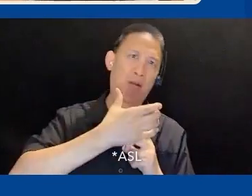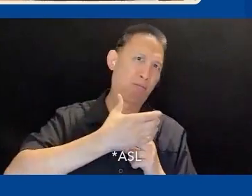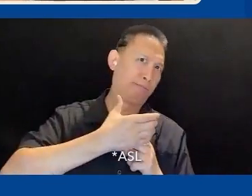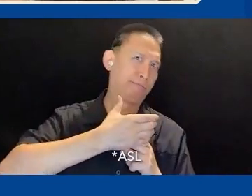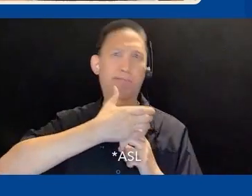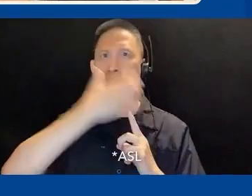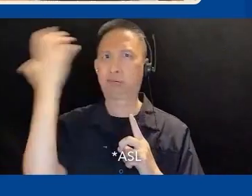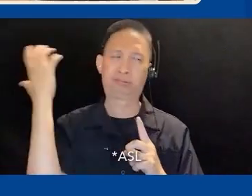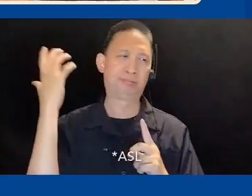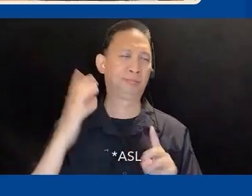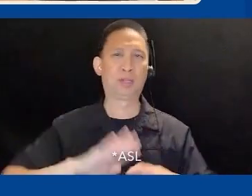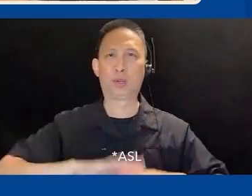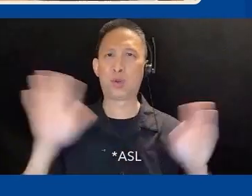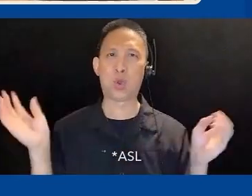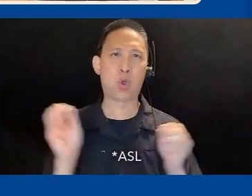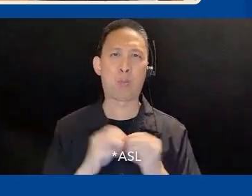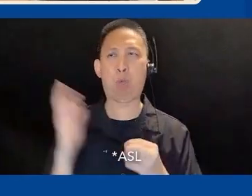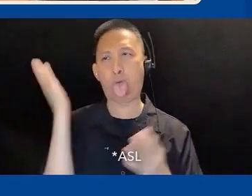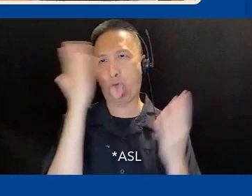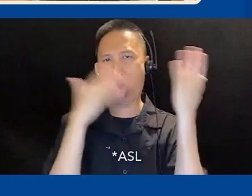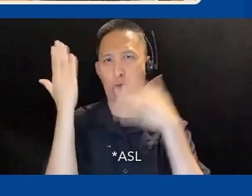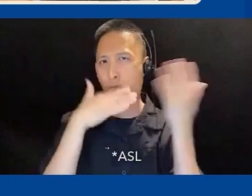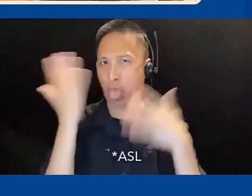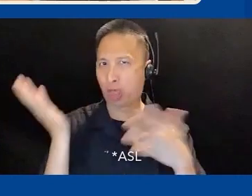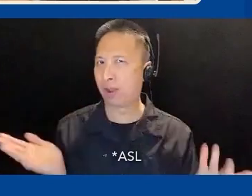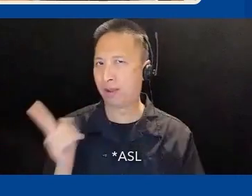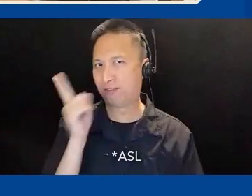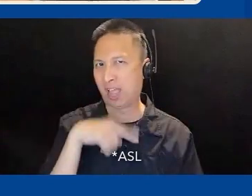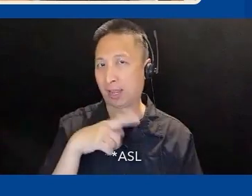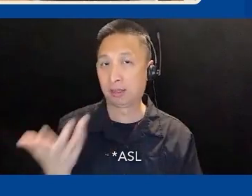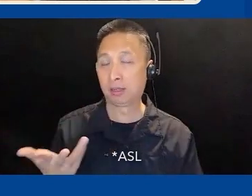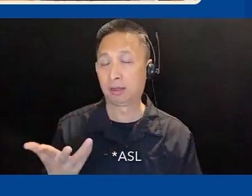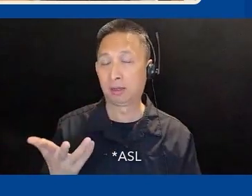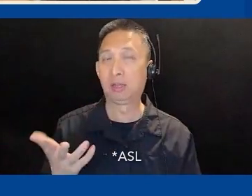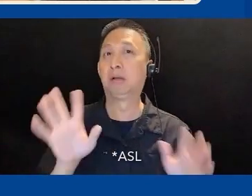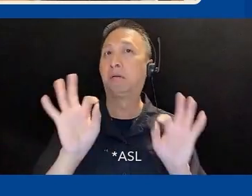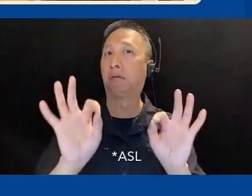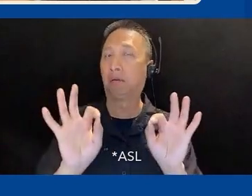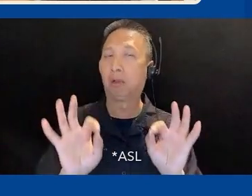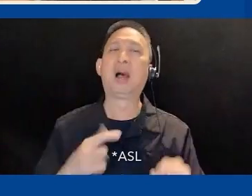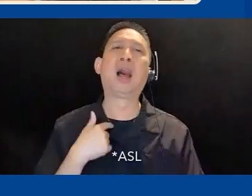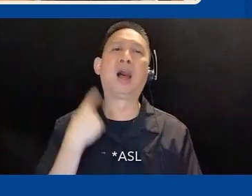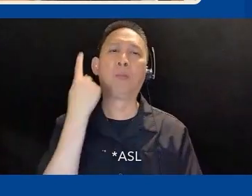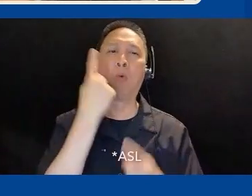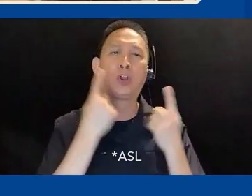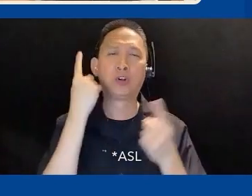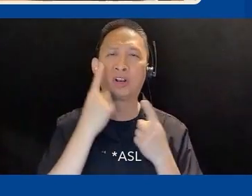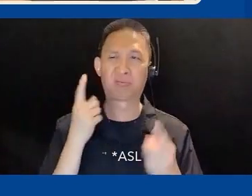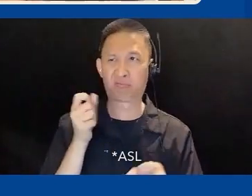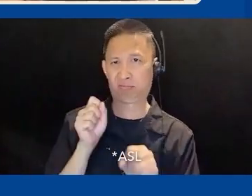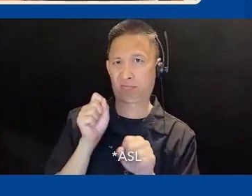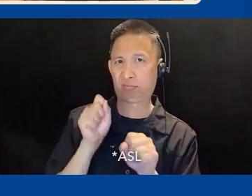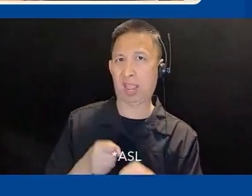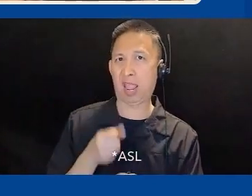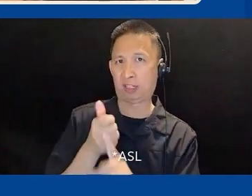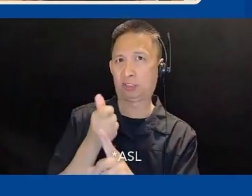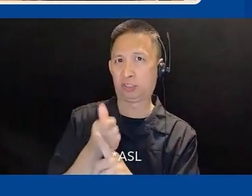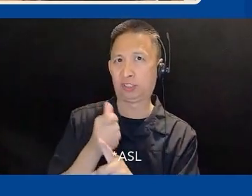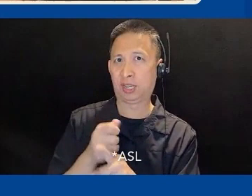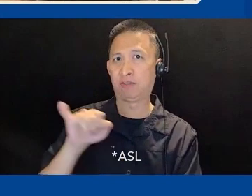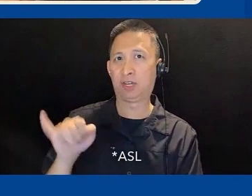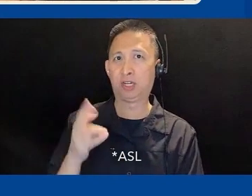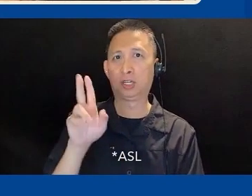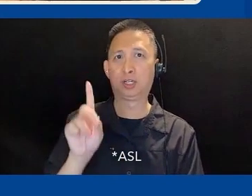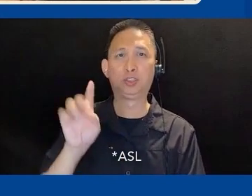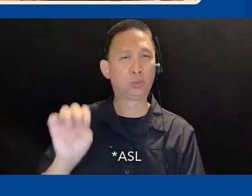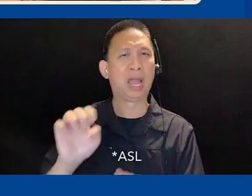stripping away everything. And I wonder if you might be willing to share about how you've adapted your making process or